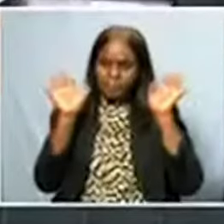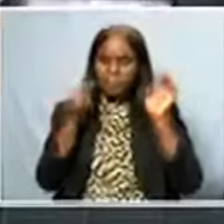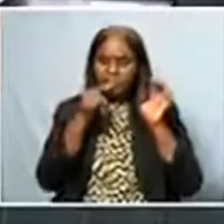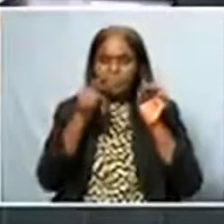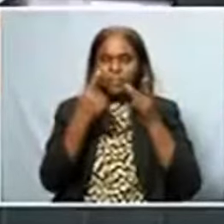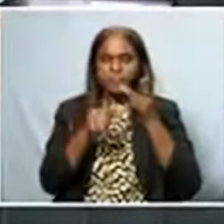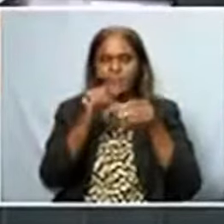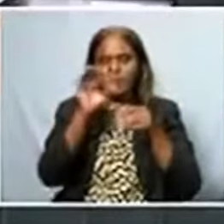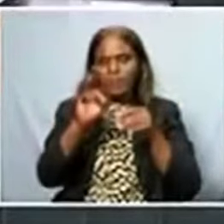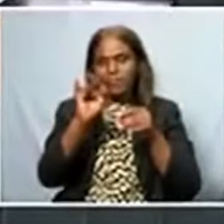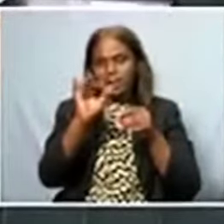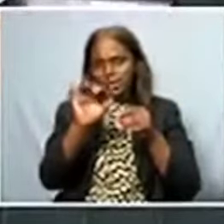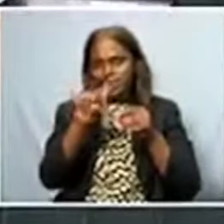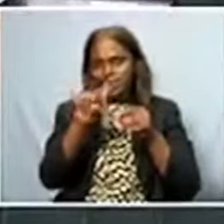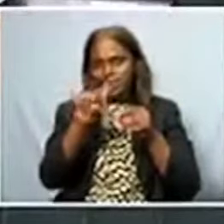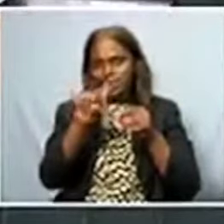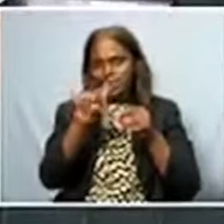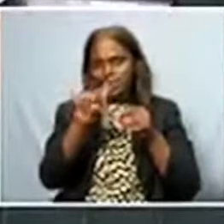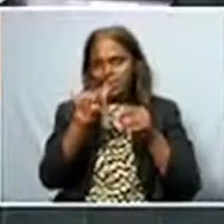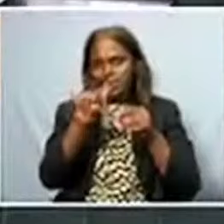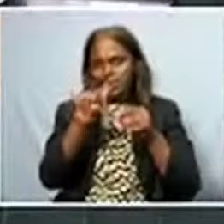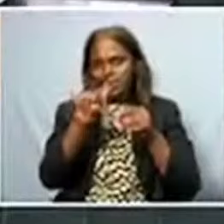that FIC